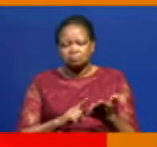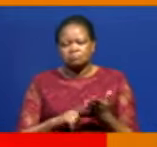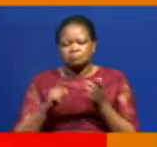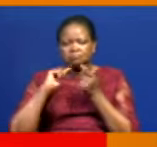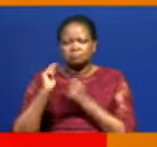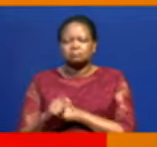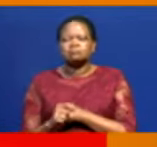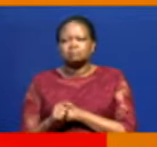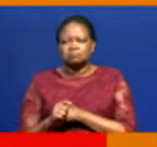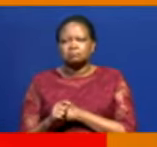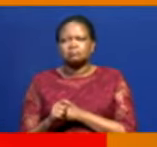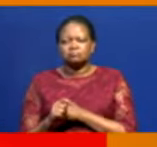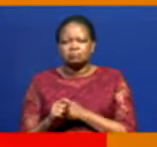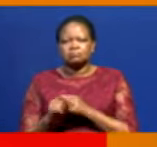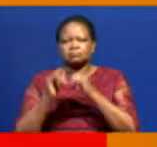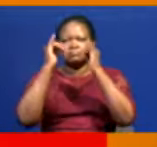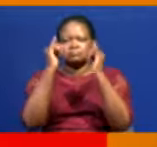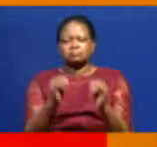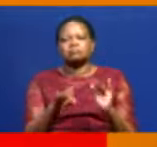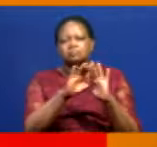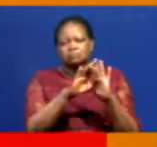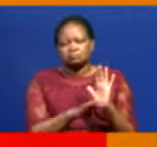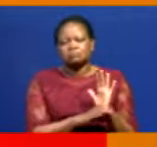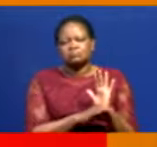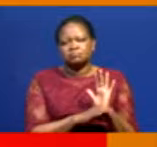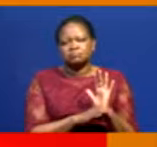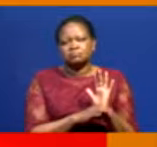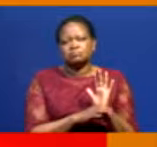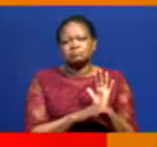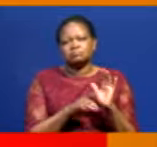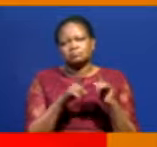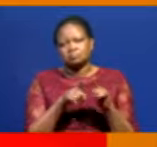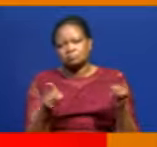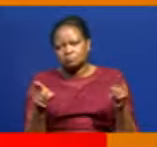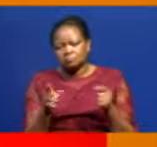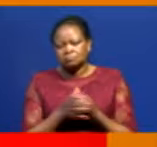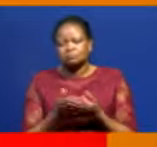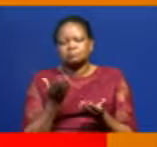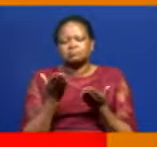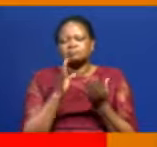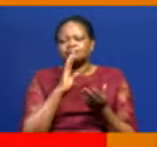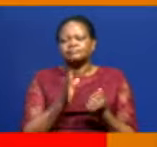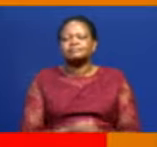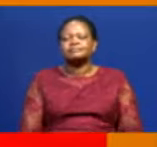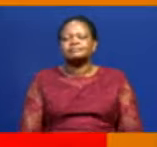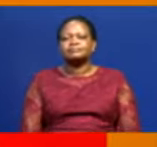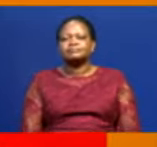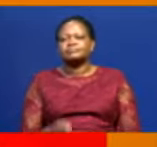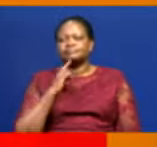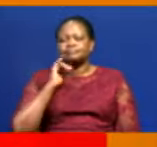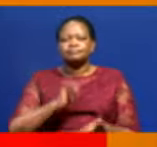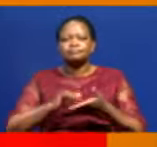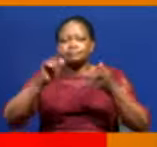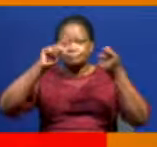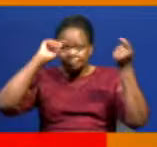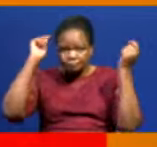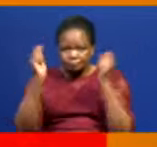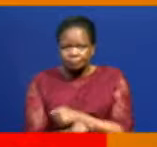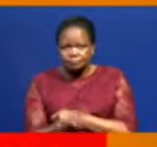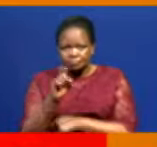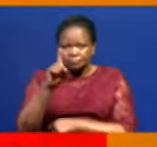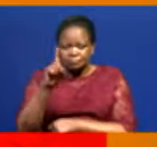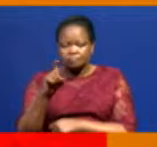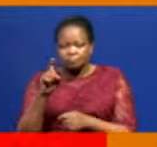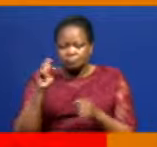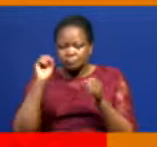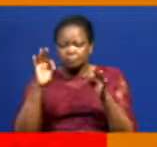reforming or putting in place a new constitution. Is the probably, I'll put it, the reforms on the executive.